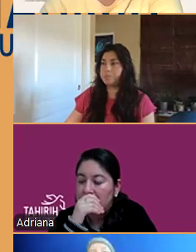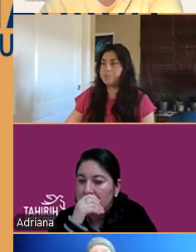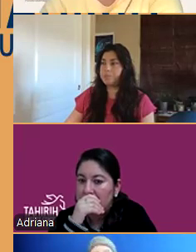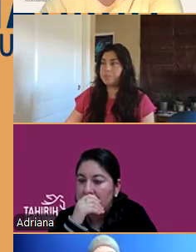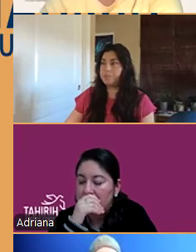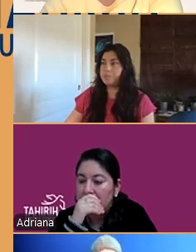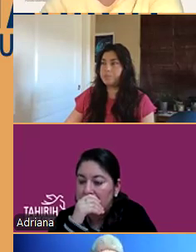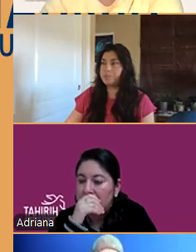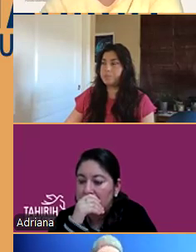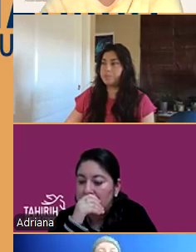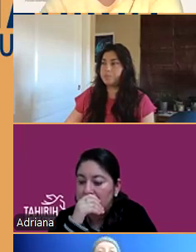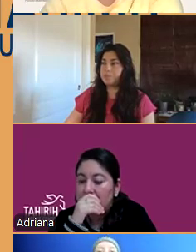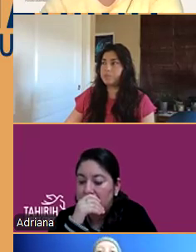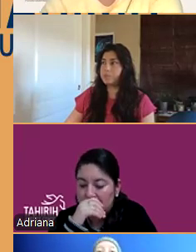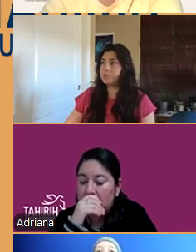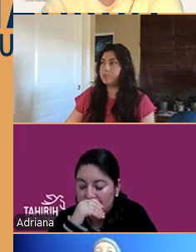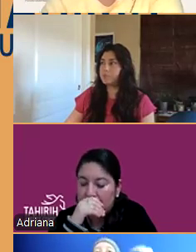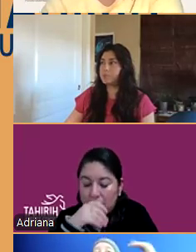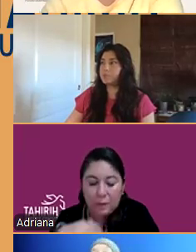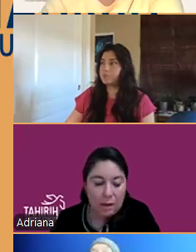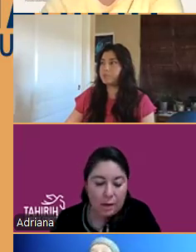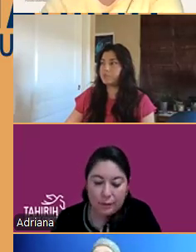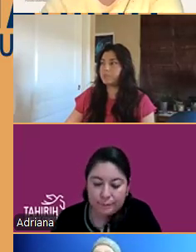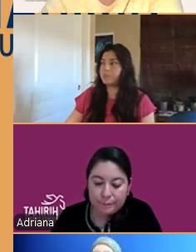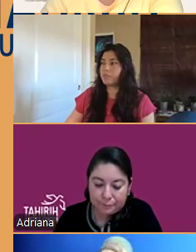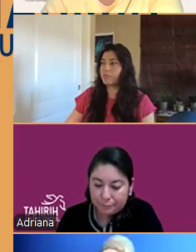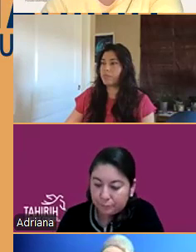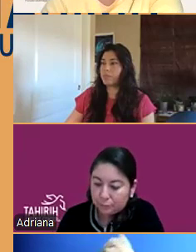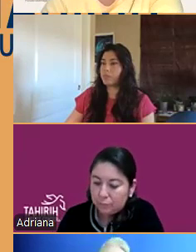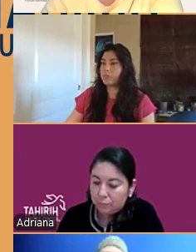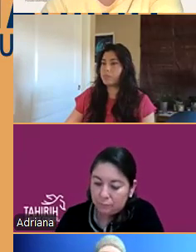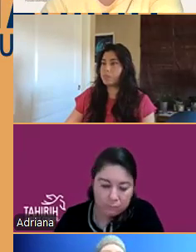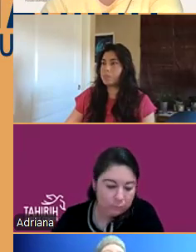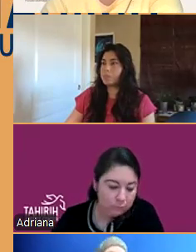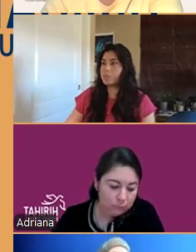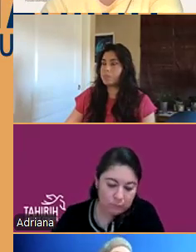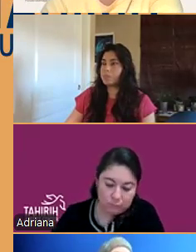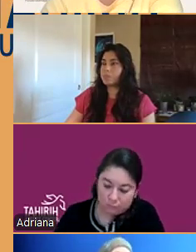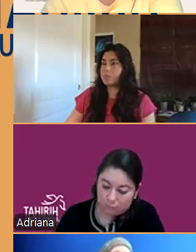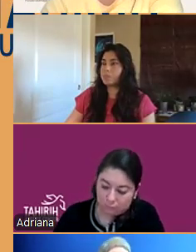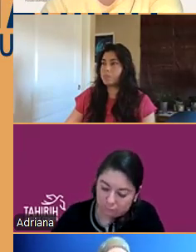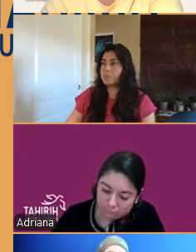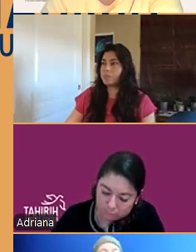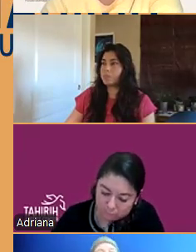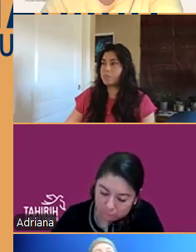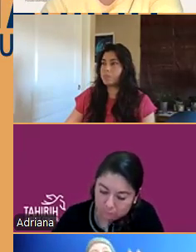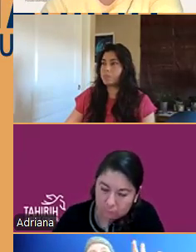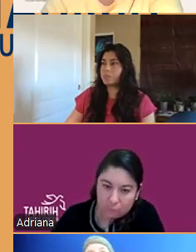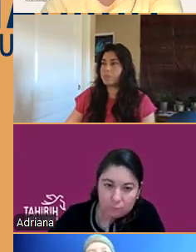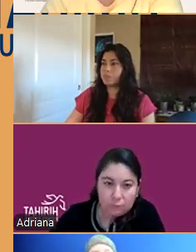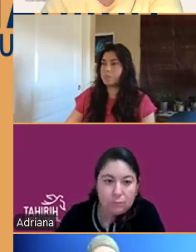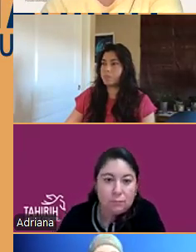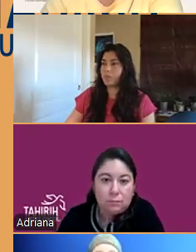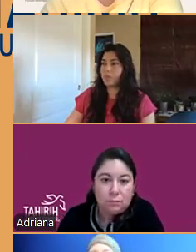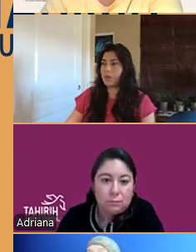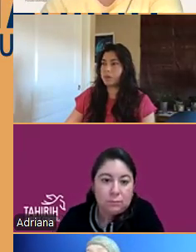there is a knowledgeable immigration attorney that is advising you, that is giving you guidance. And even